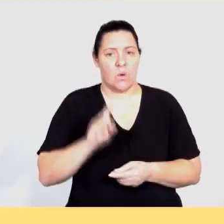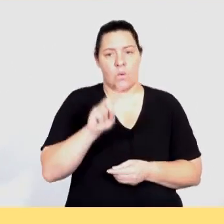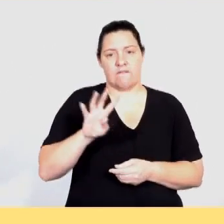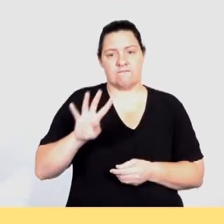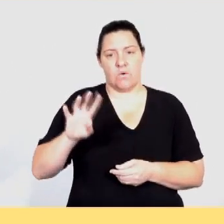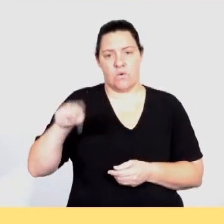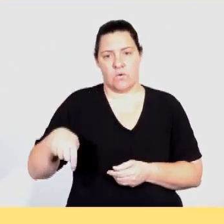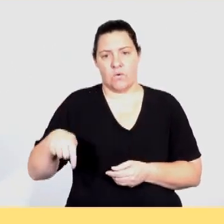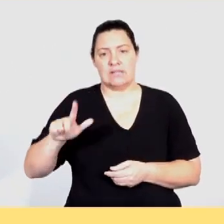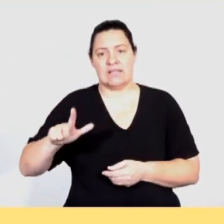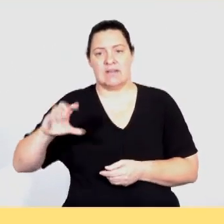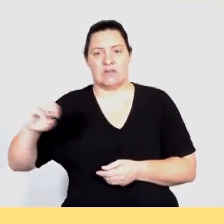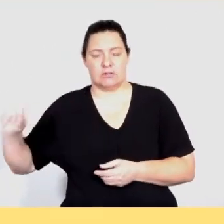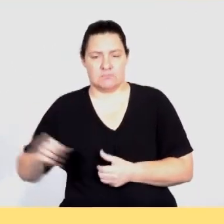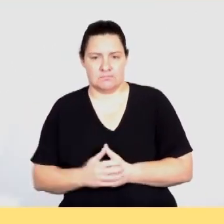total?